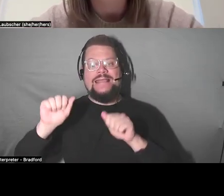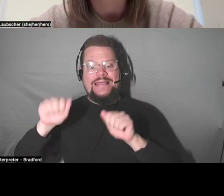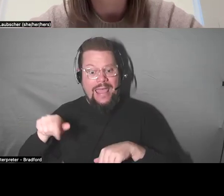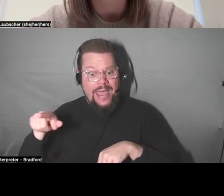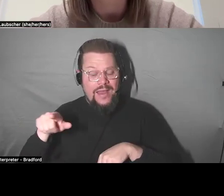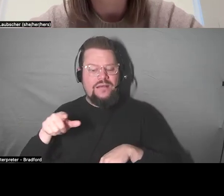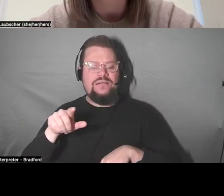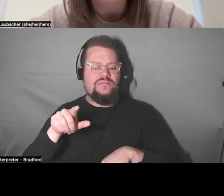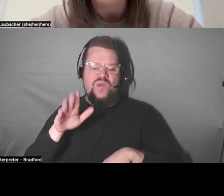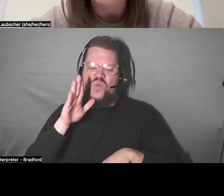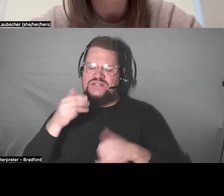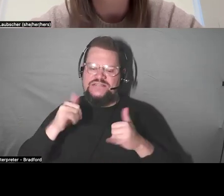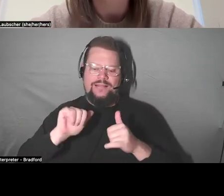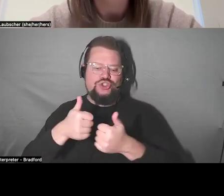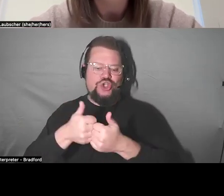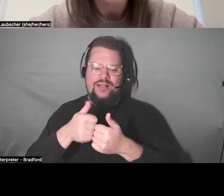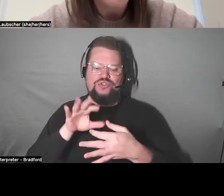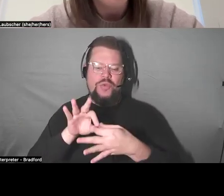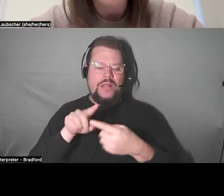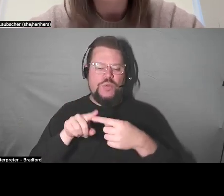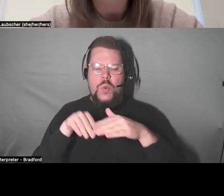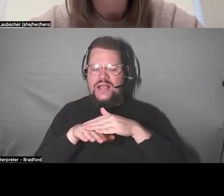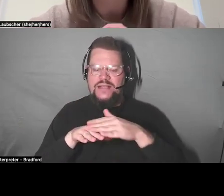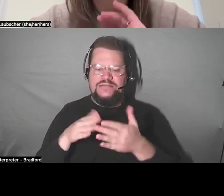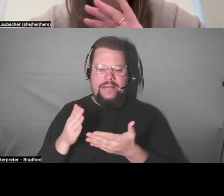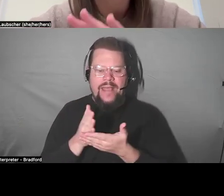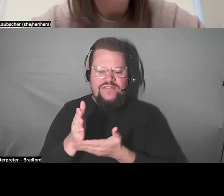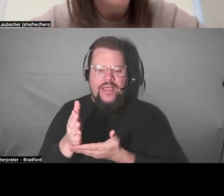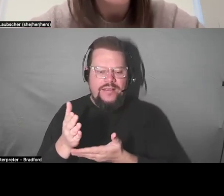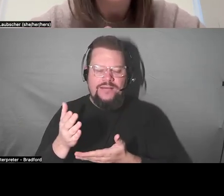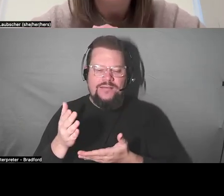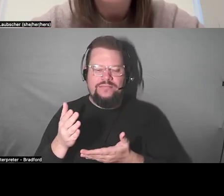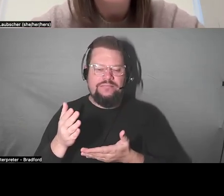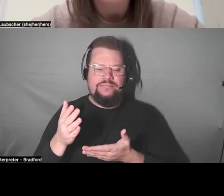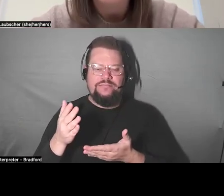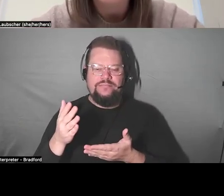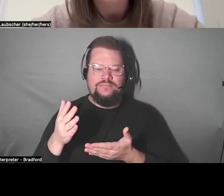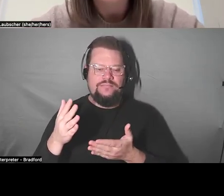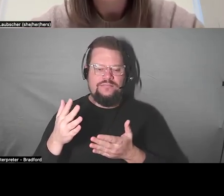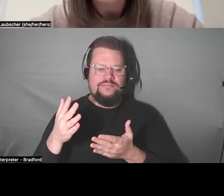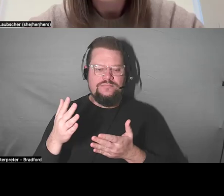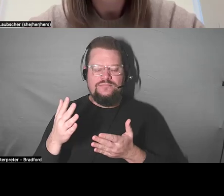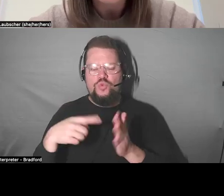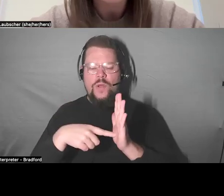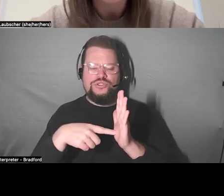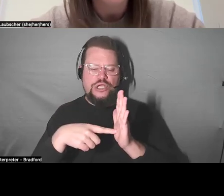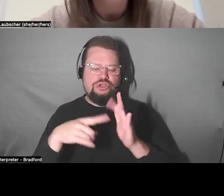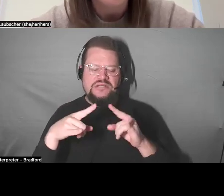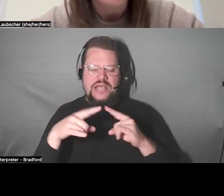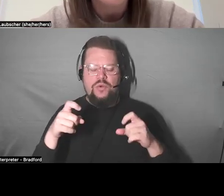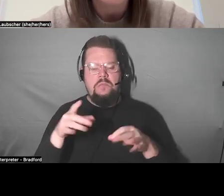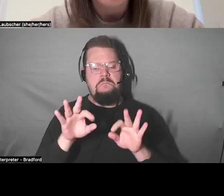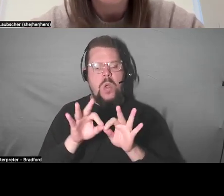of challenges related to access, navigation, representation, and so on. So we have to make